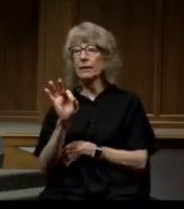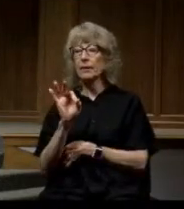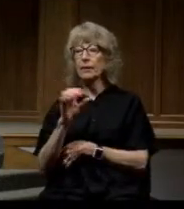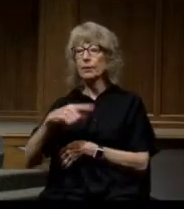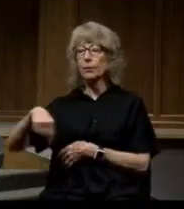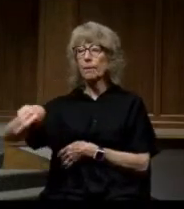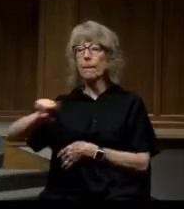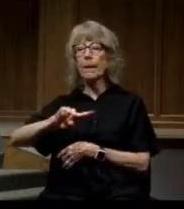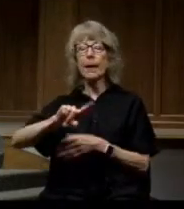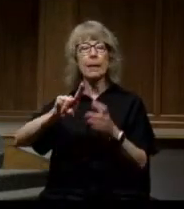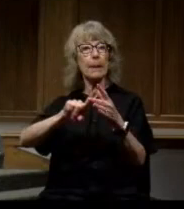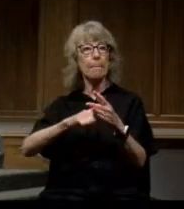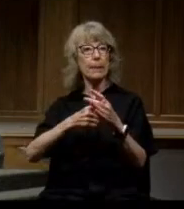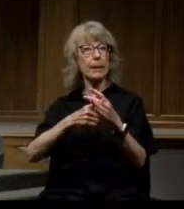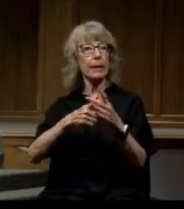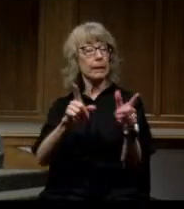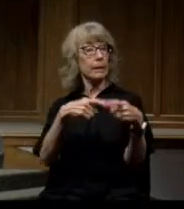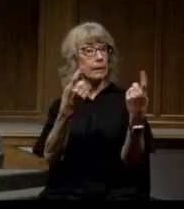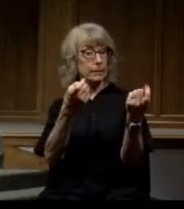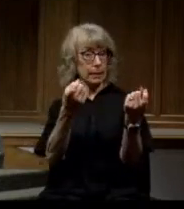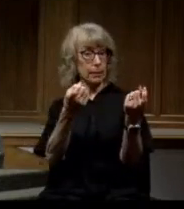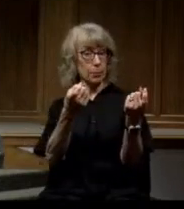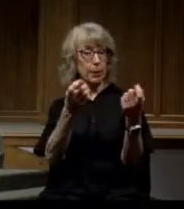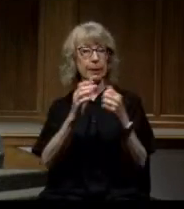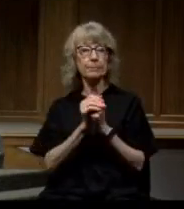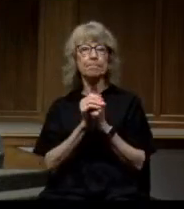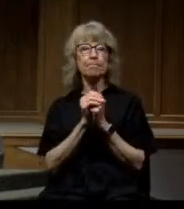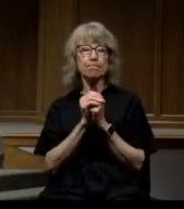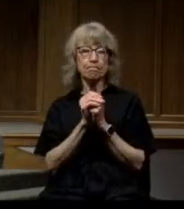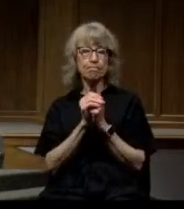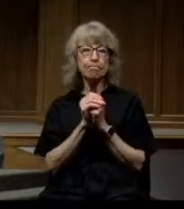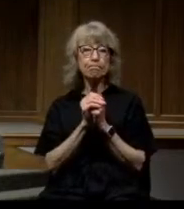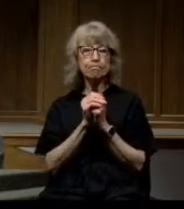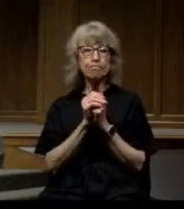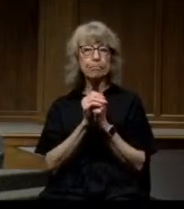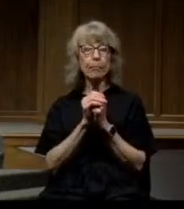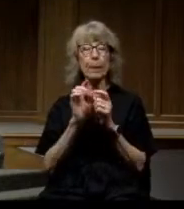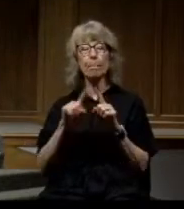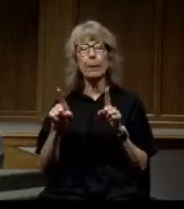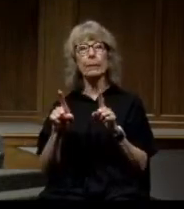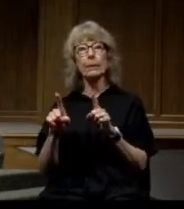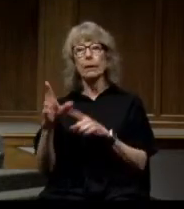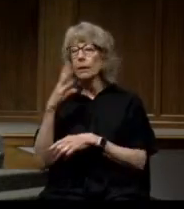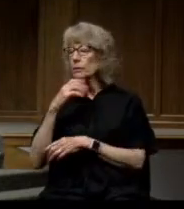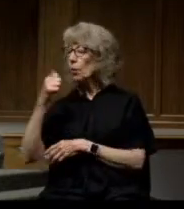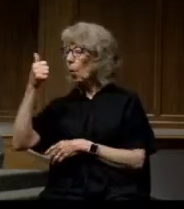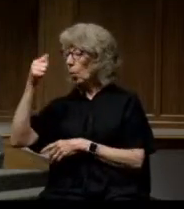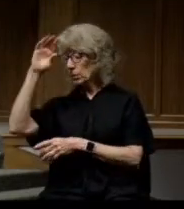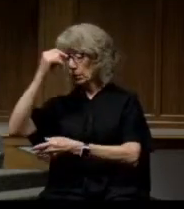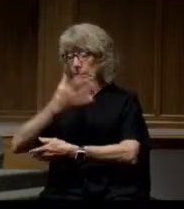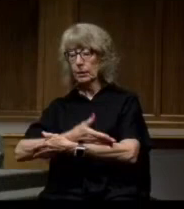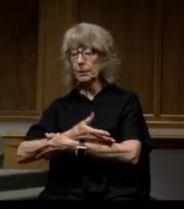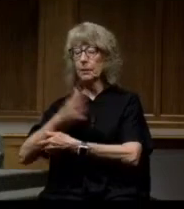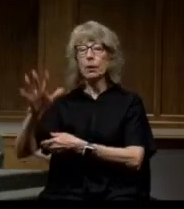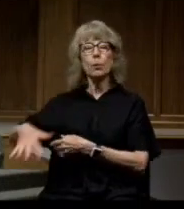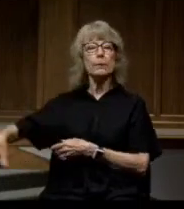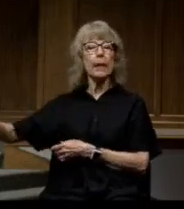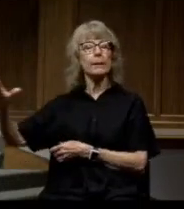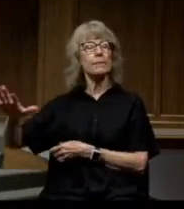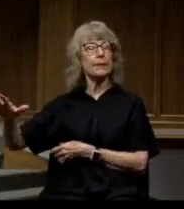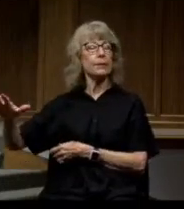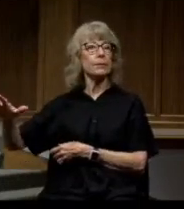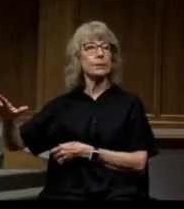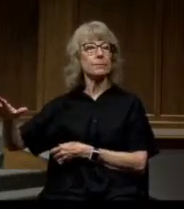So that's straight from Luke 15, as is this next line. Meanwhile, the older son was in the field. Now, this is